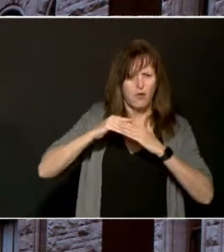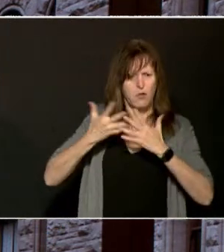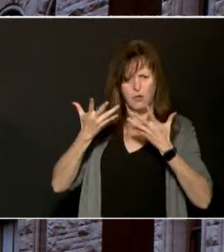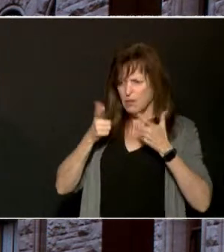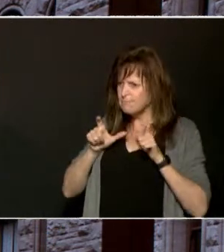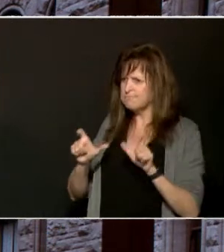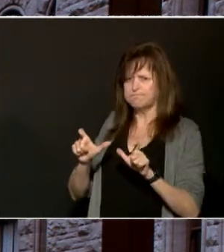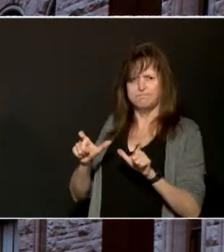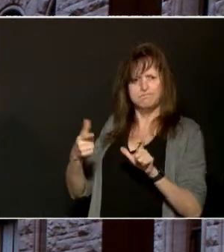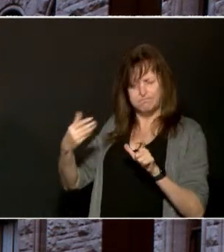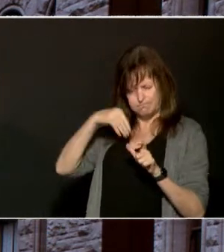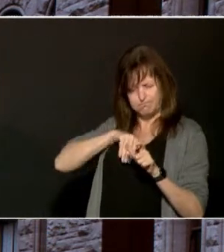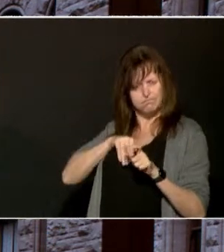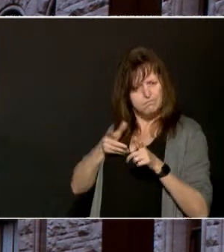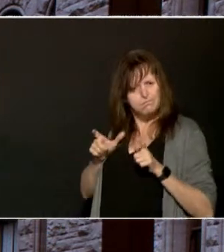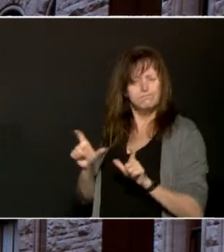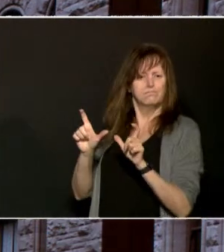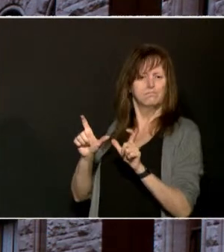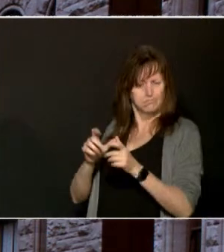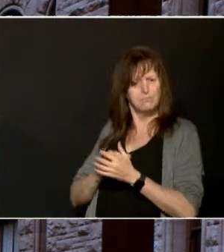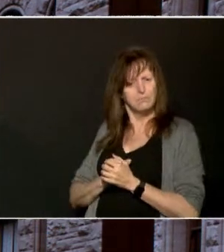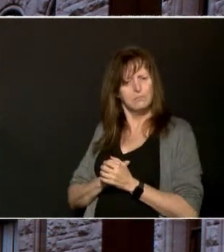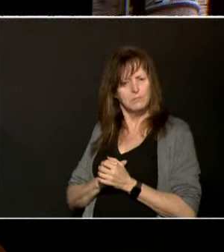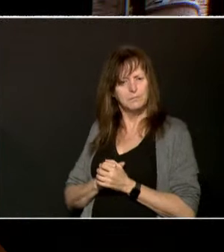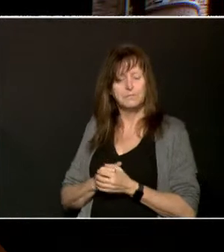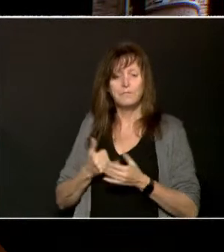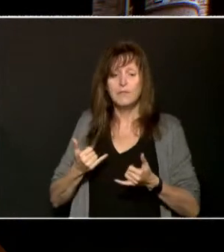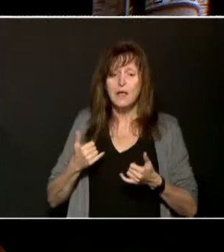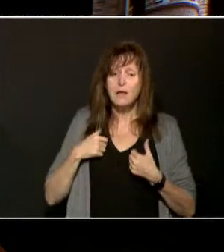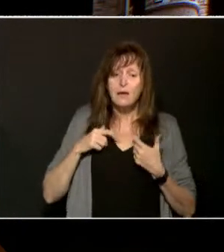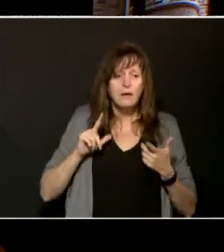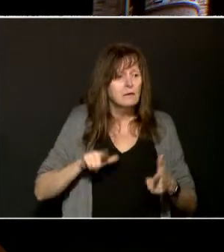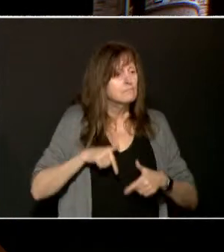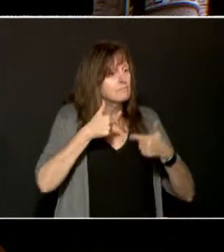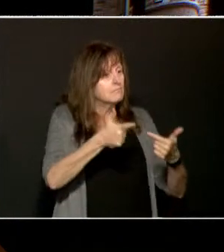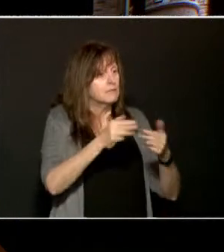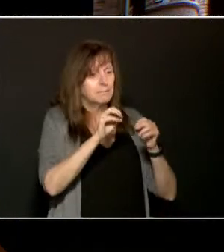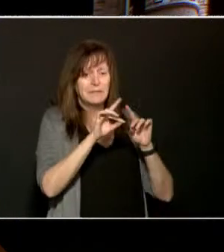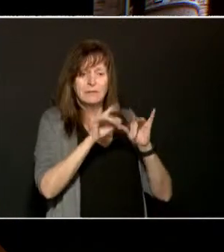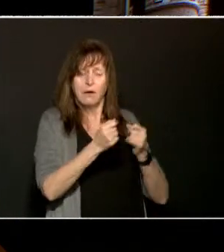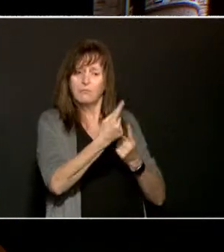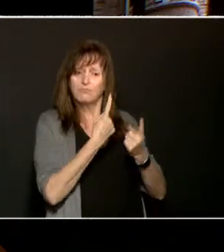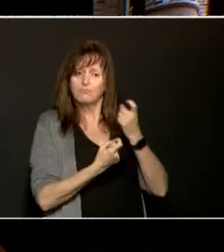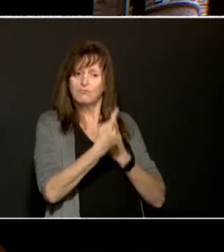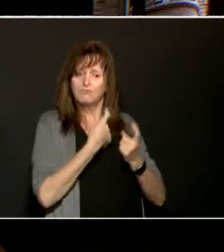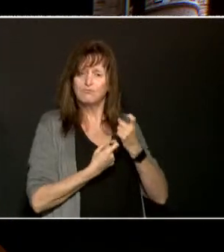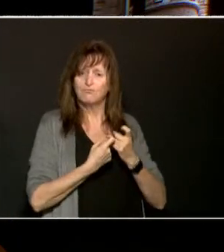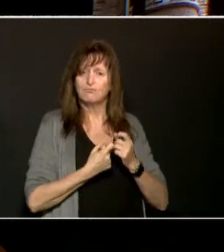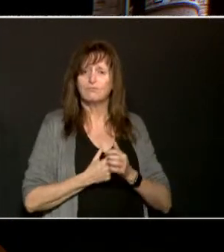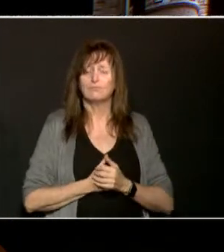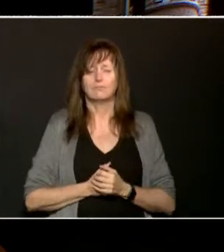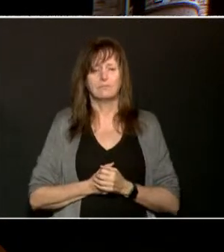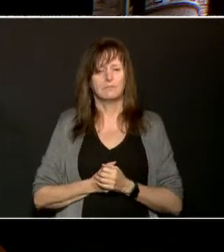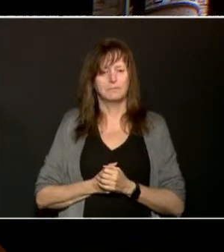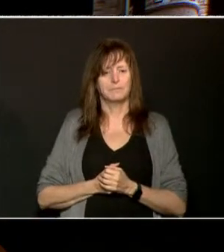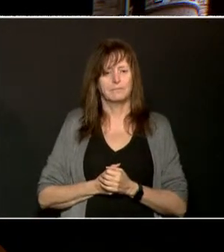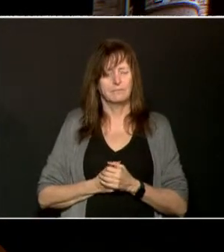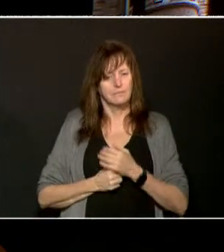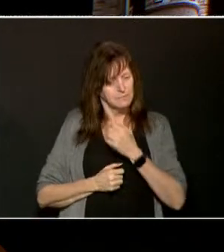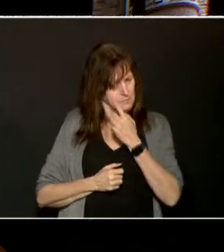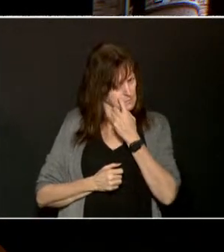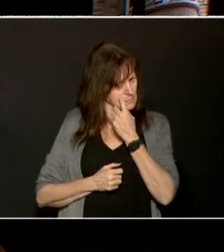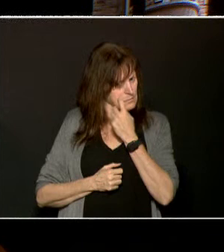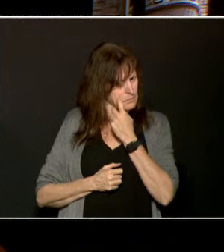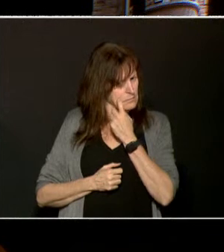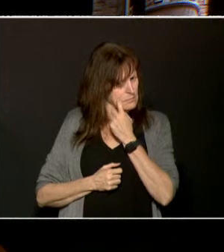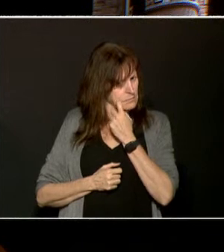that, I'm going to turn it over to the media for questions. Thank you. We'll go to the phone lines. Just a reminder, 1 question, 1 follow-up. Over